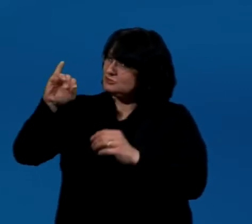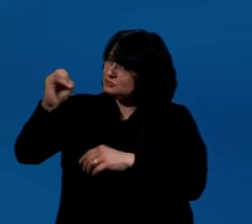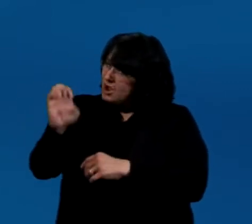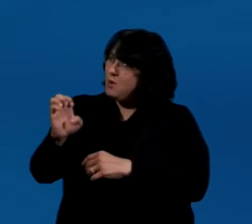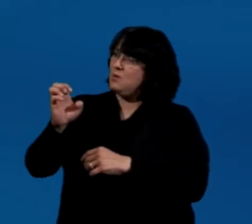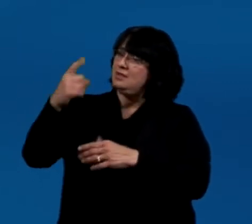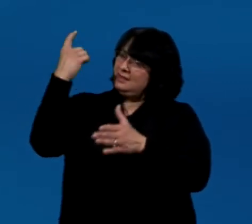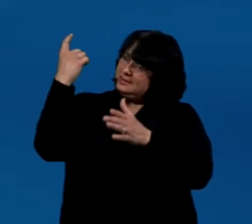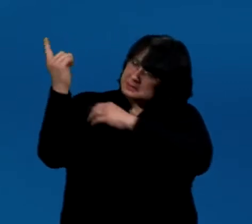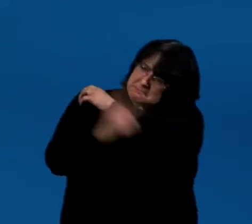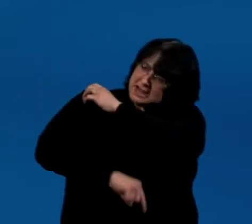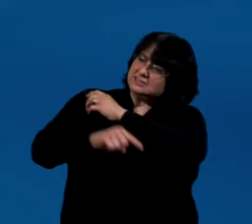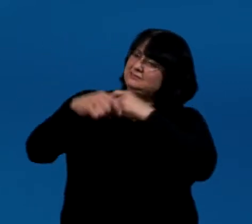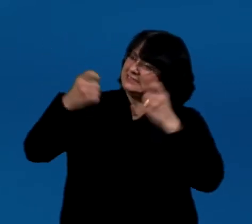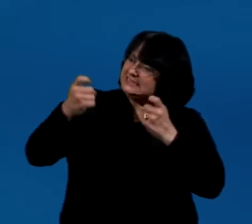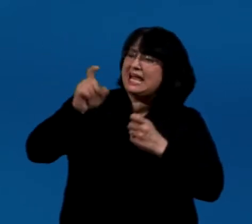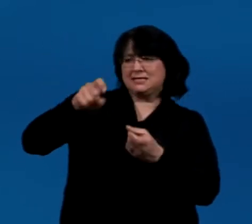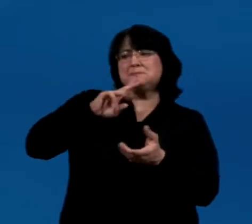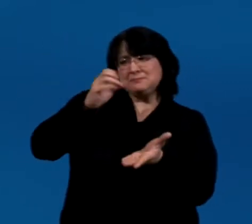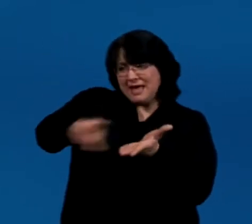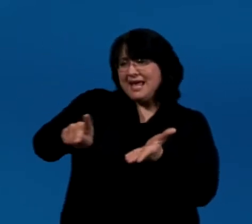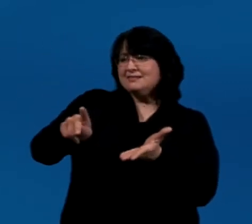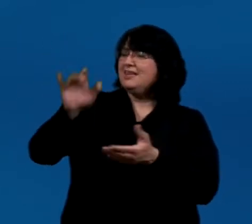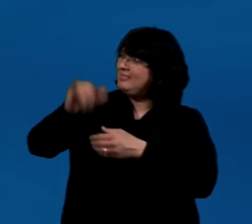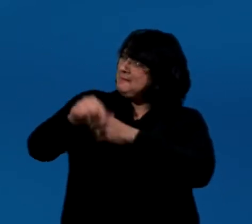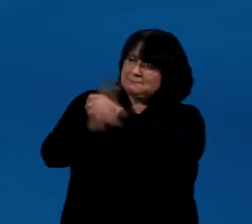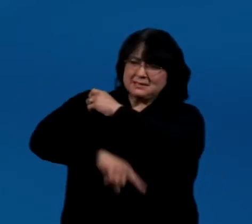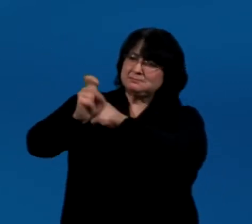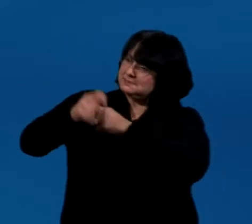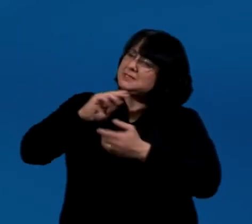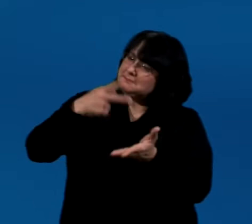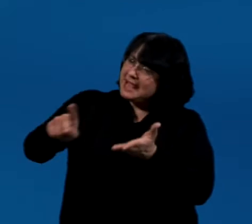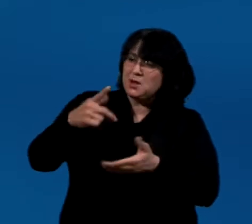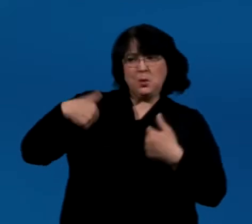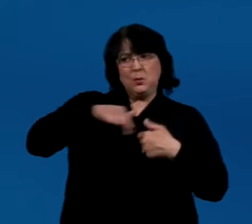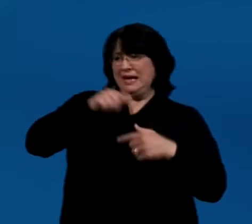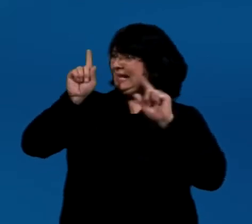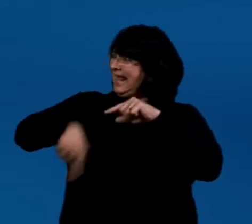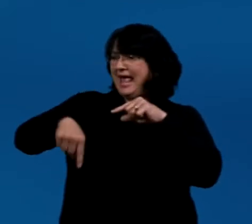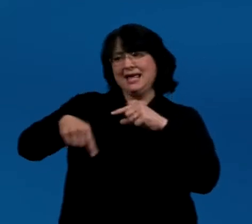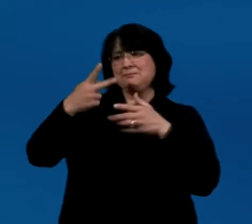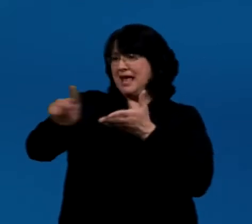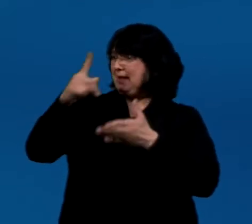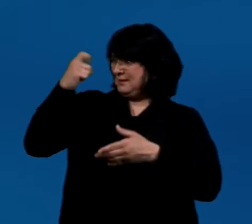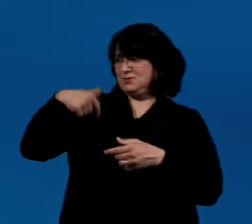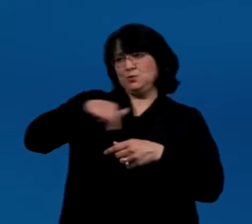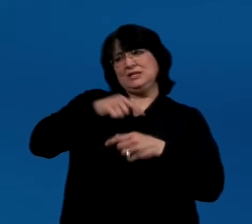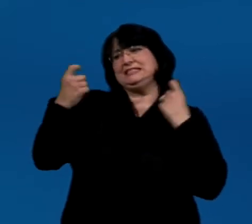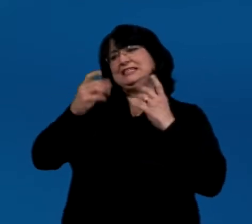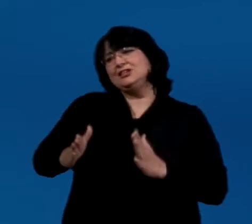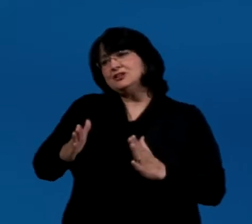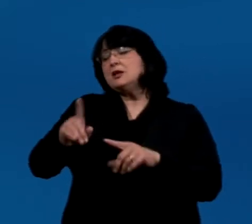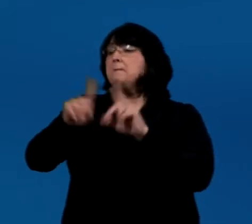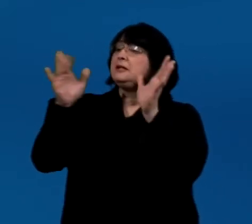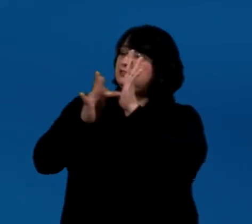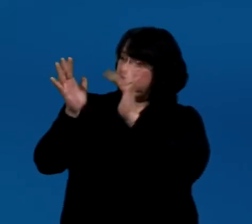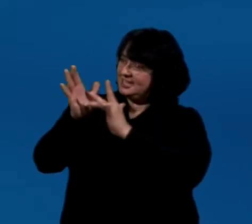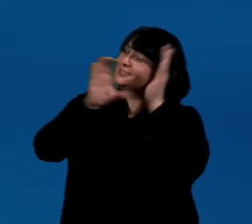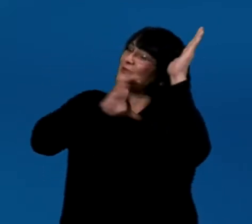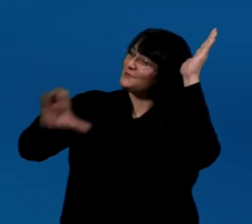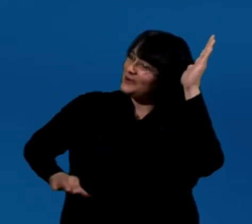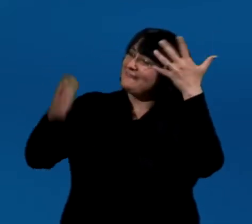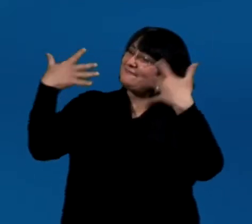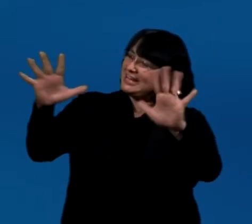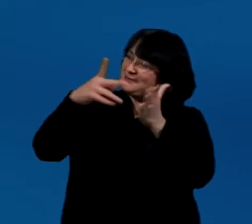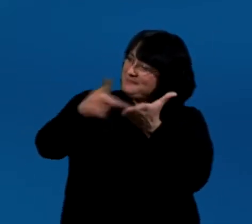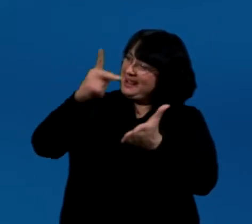the wage has to be paid, the penalty has to be paid, and we can't pay it because we're sinners, but Jesus Christ paid that